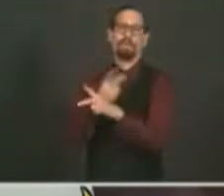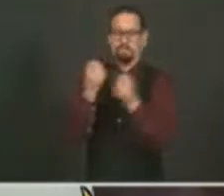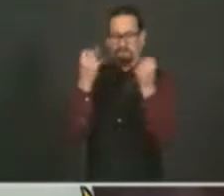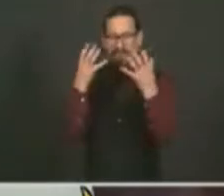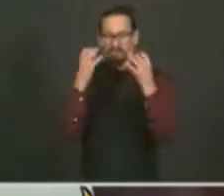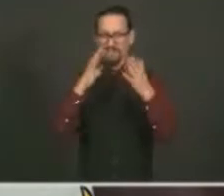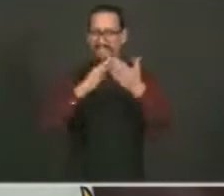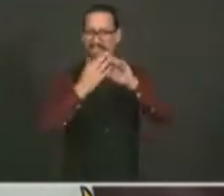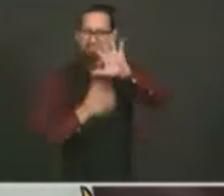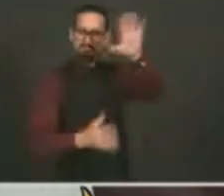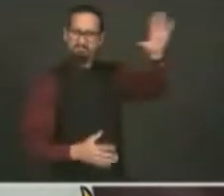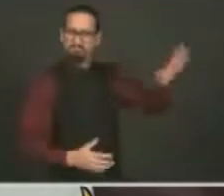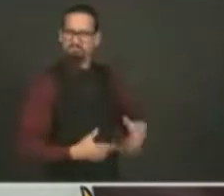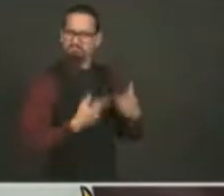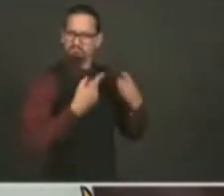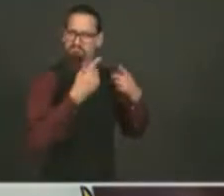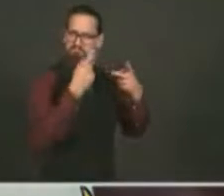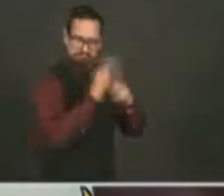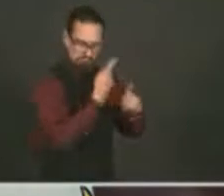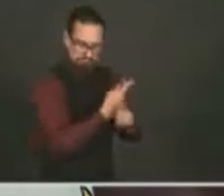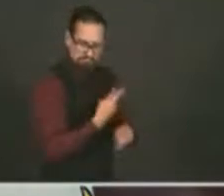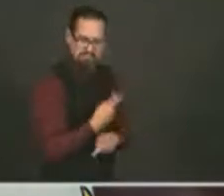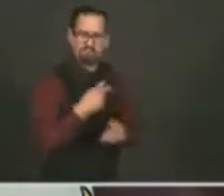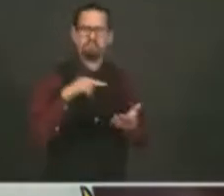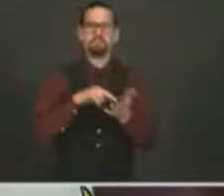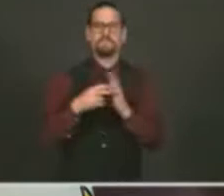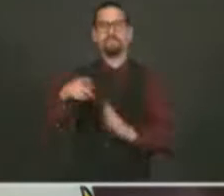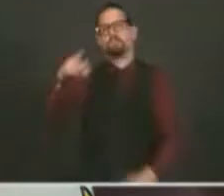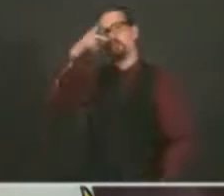it. And we're here to help you if you want a hand.